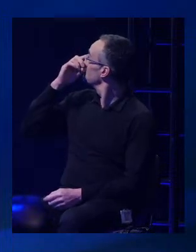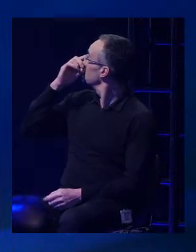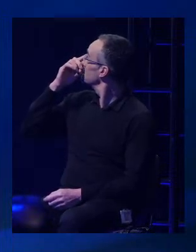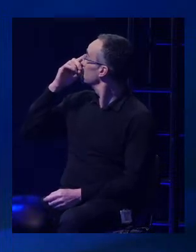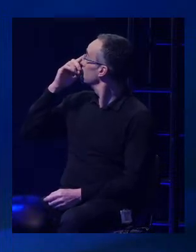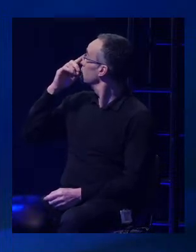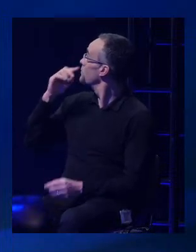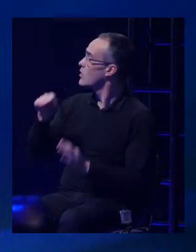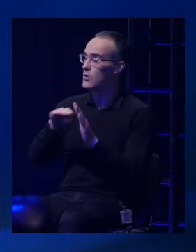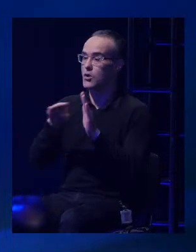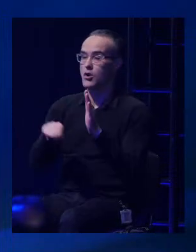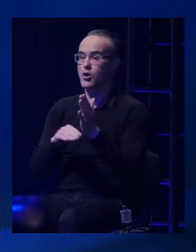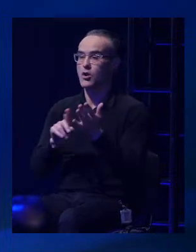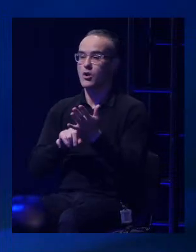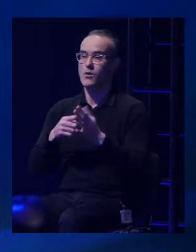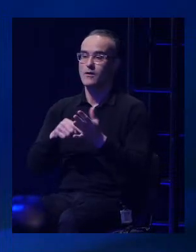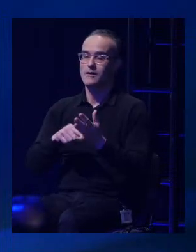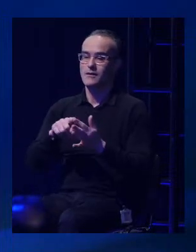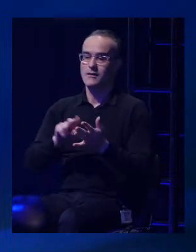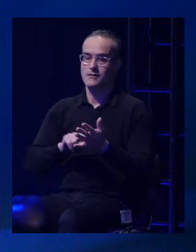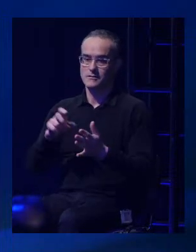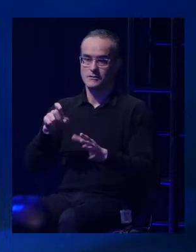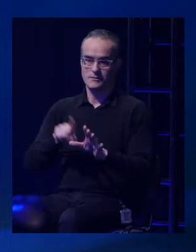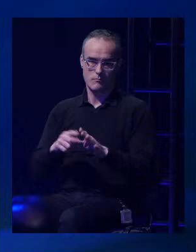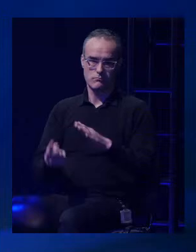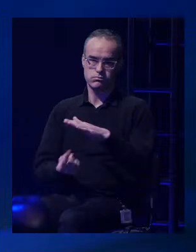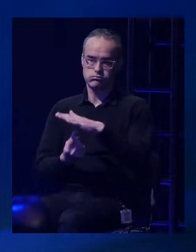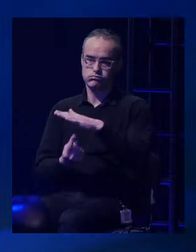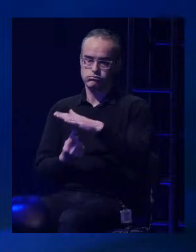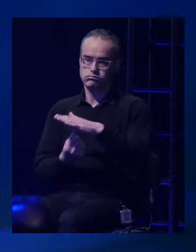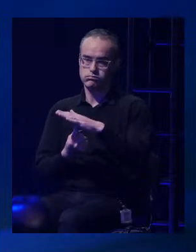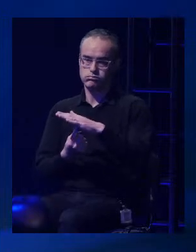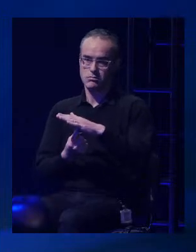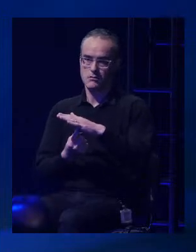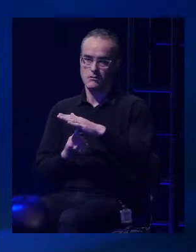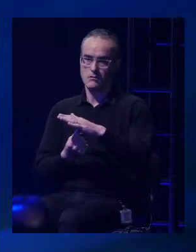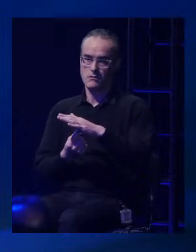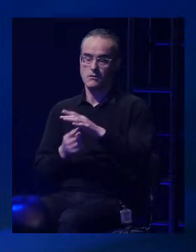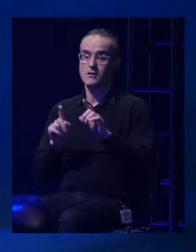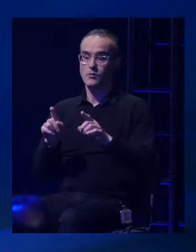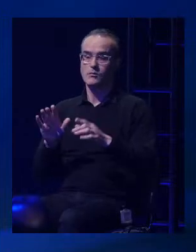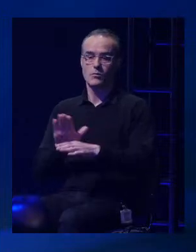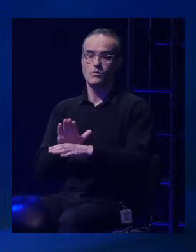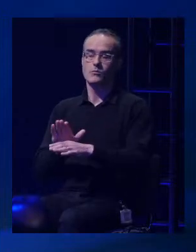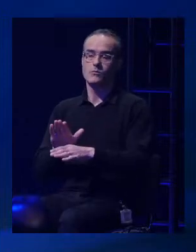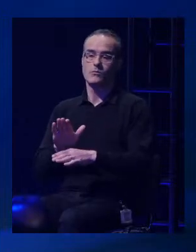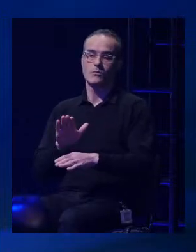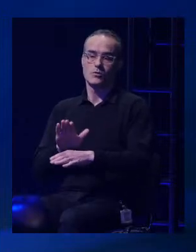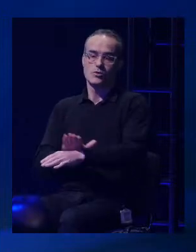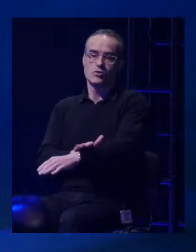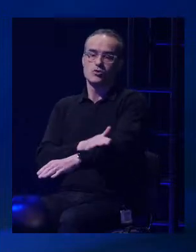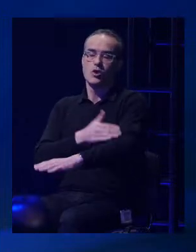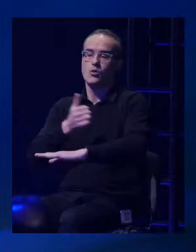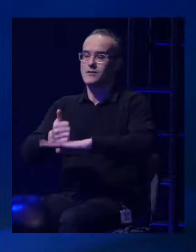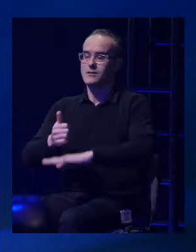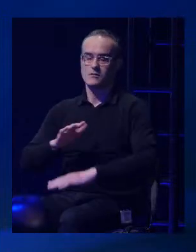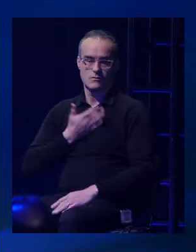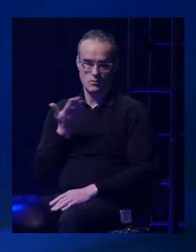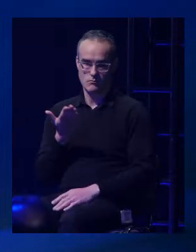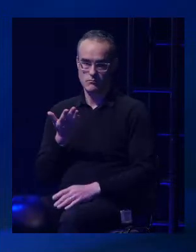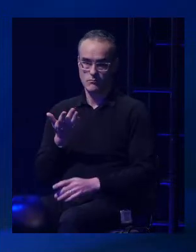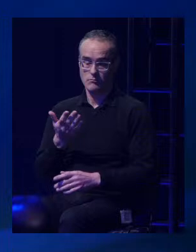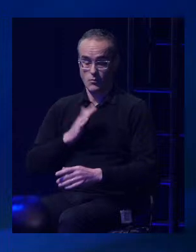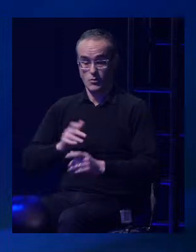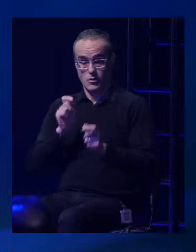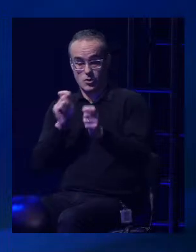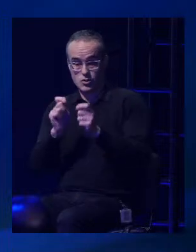Ultra low latency, this is one of the most important things. So in terms of what we're doing, we don't want to be slowing down the set. If we're making an adjustment, we're